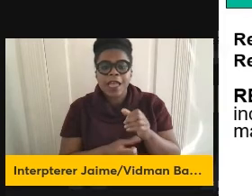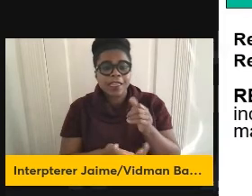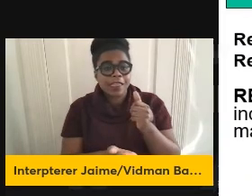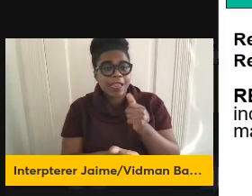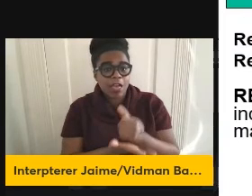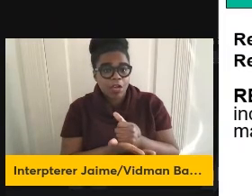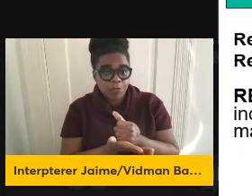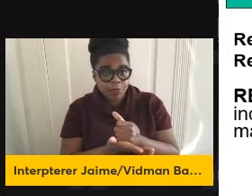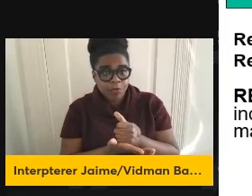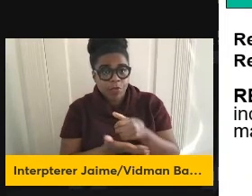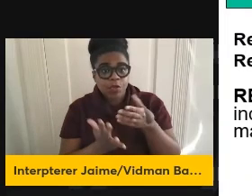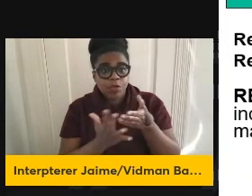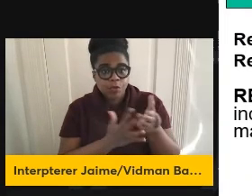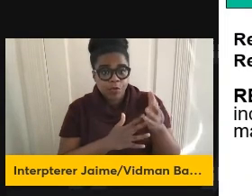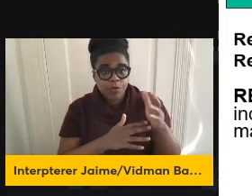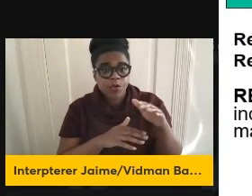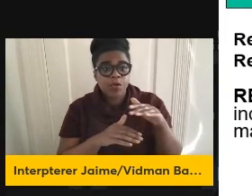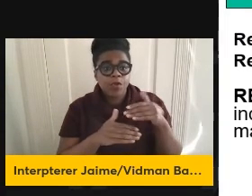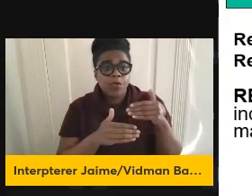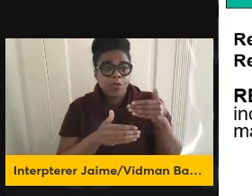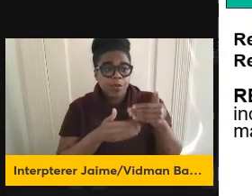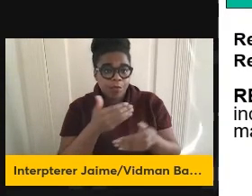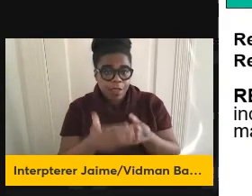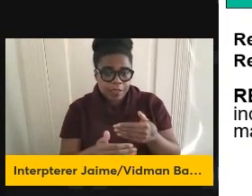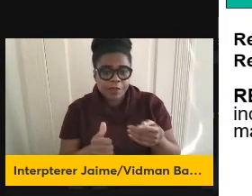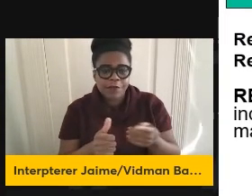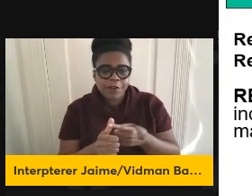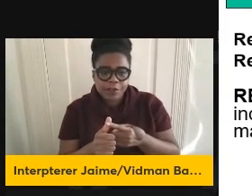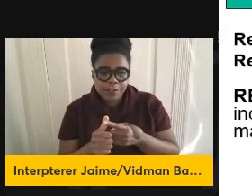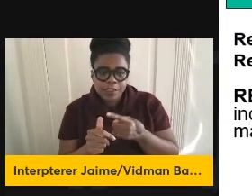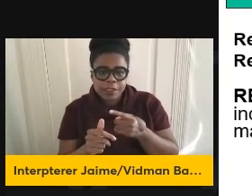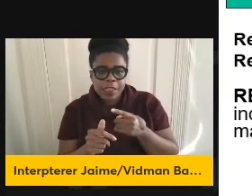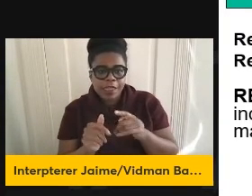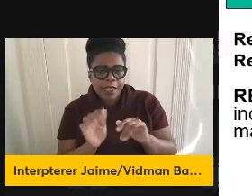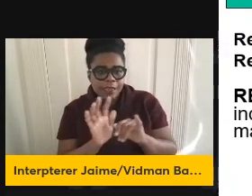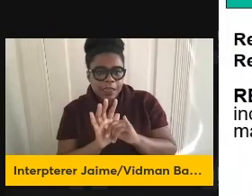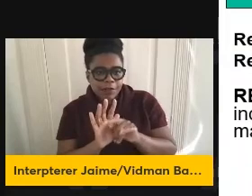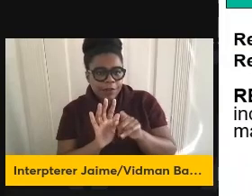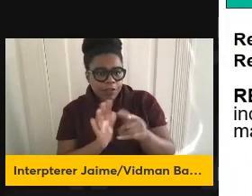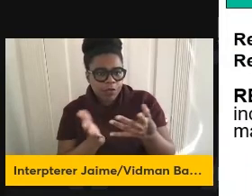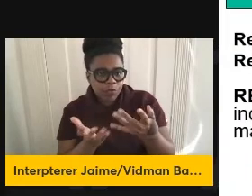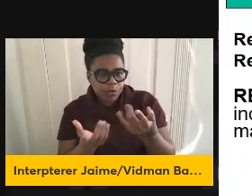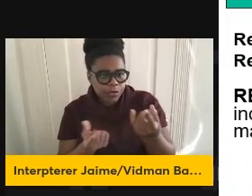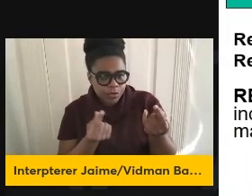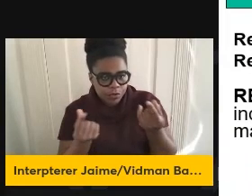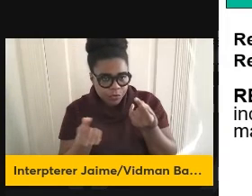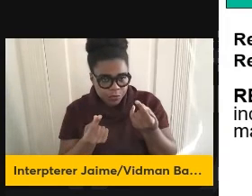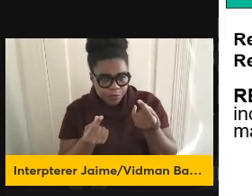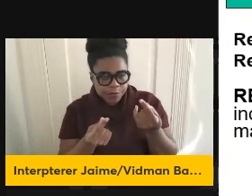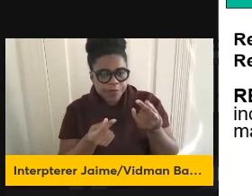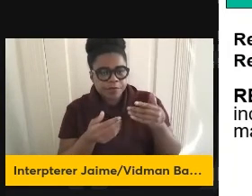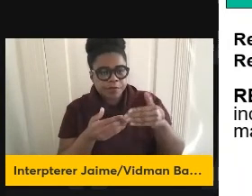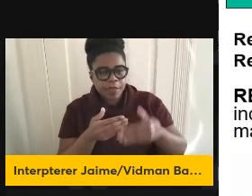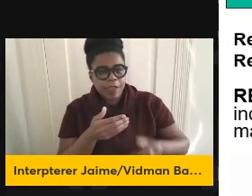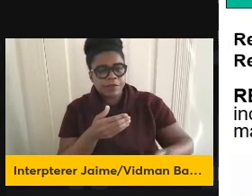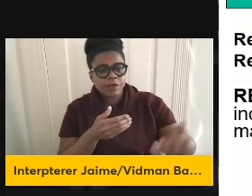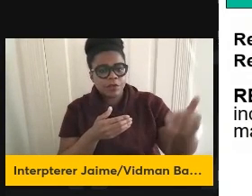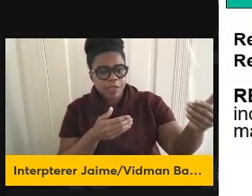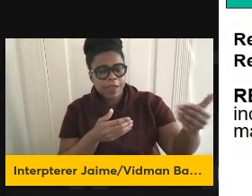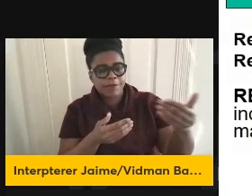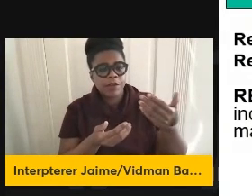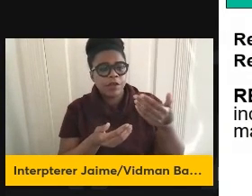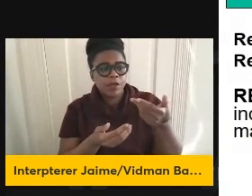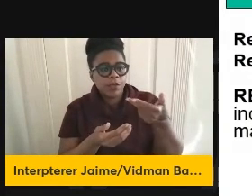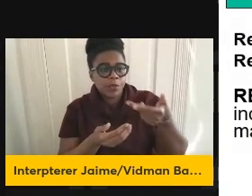the process. You must first identify where you want to go, and then from there we can do a three-way with